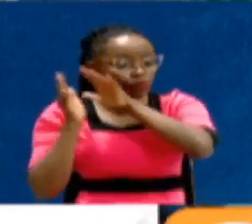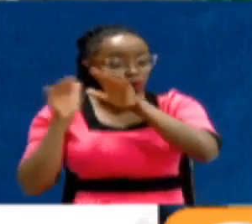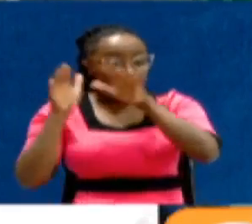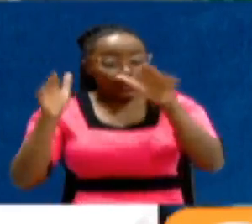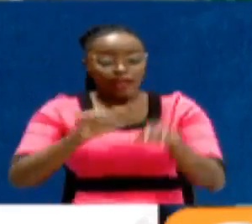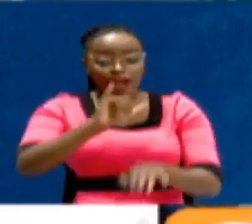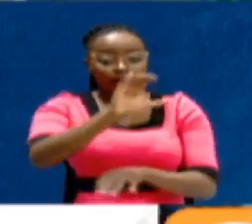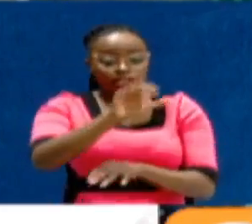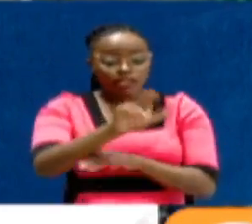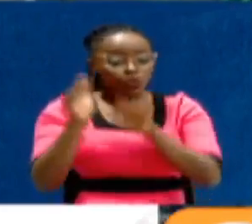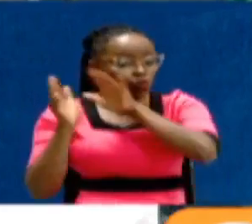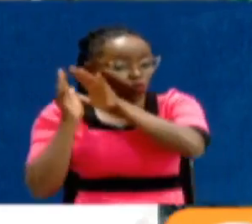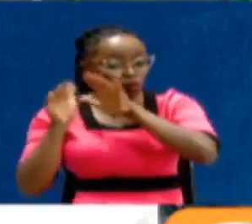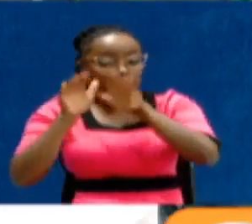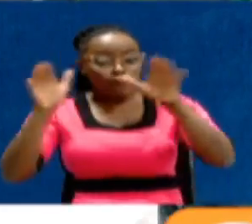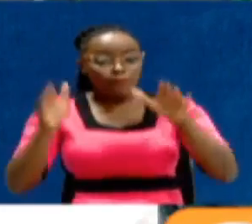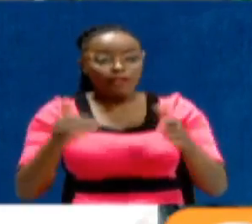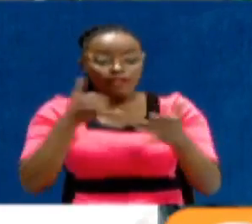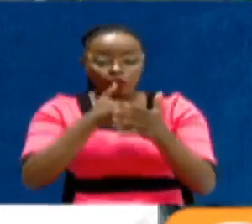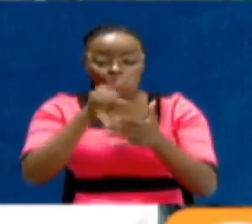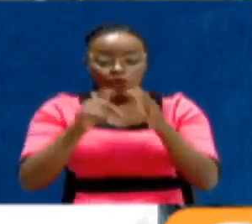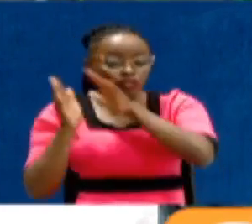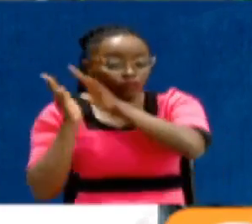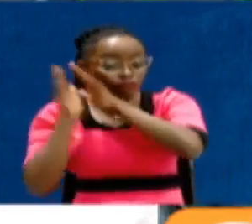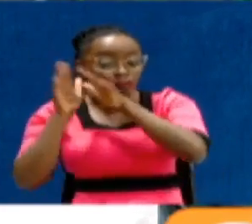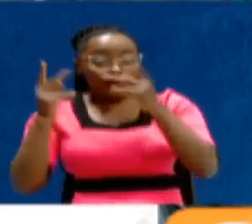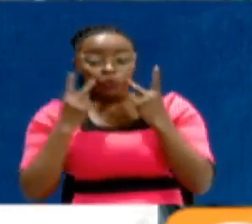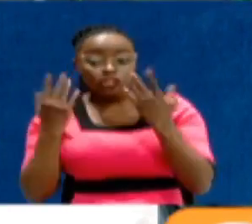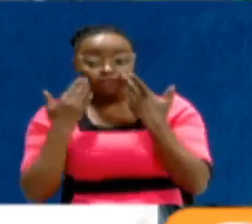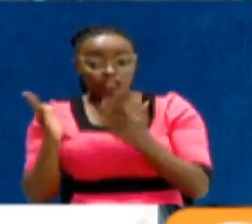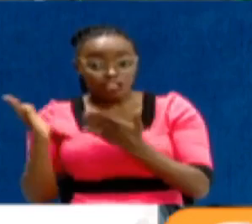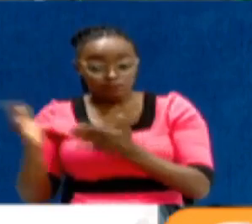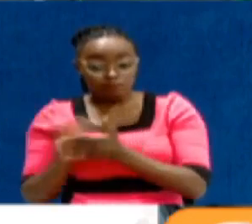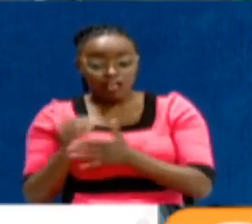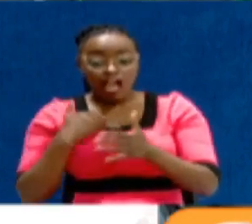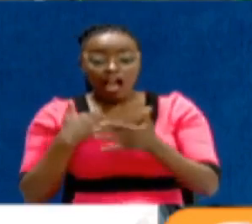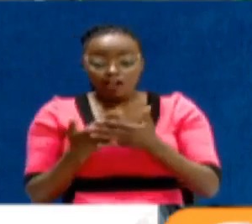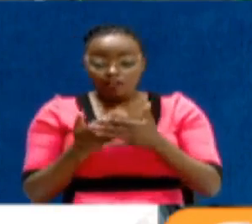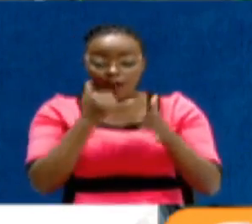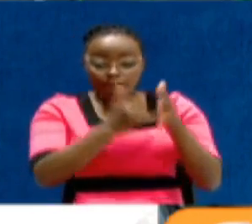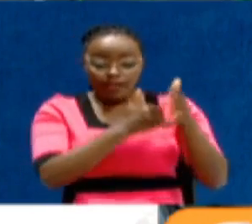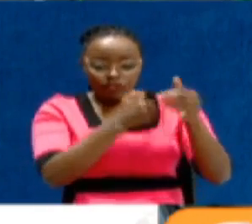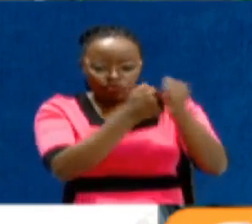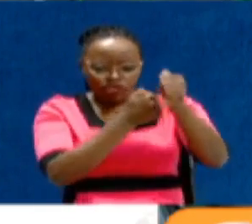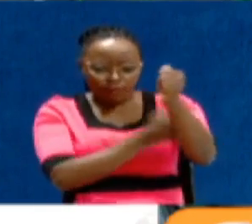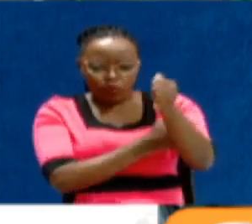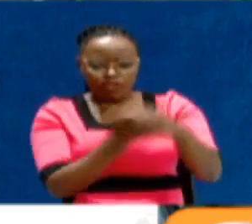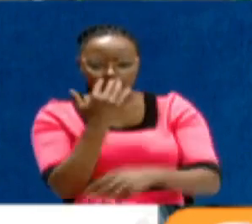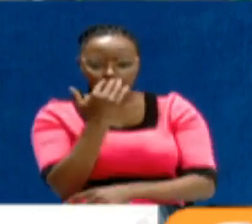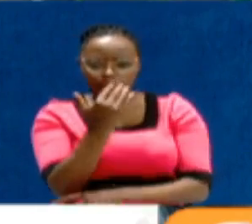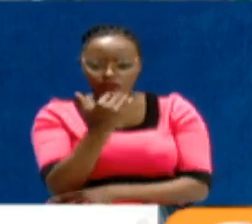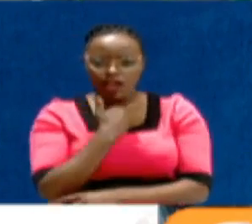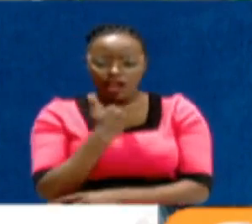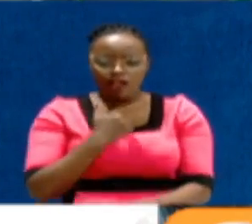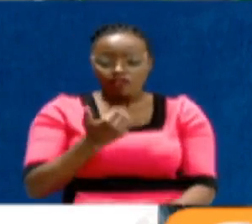And an ICU bed consists of a bed that you can see here. There is a ventilator. And then there is what we call a